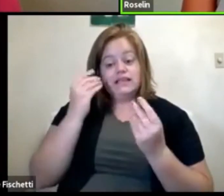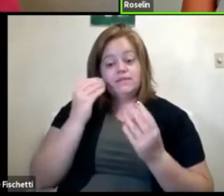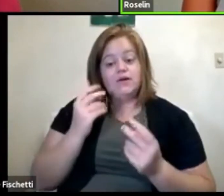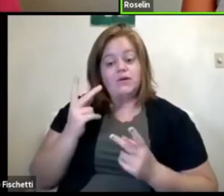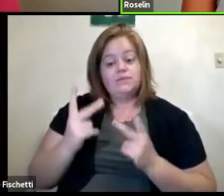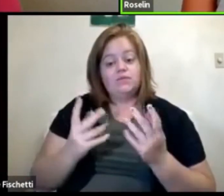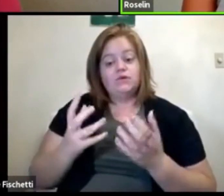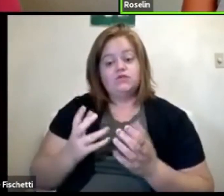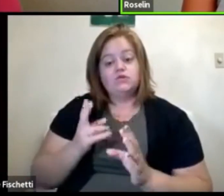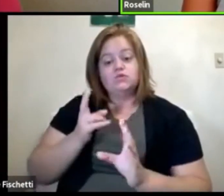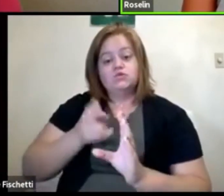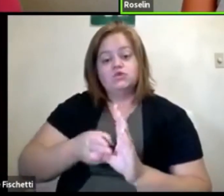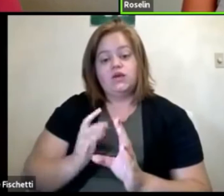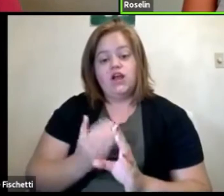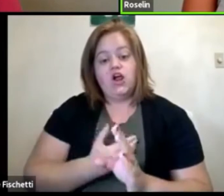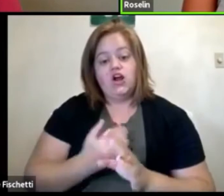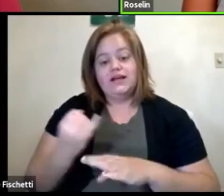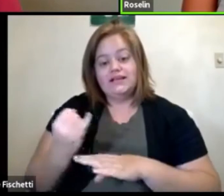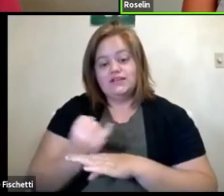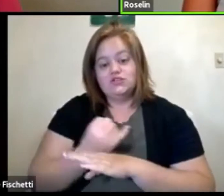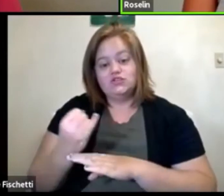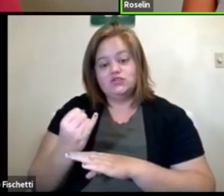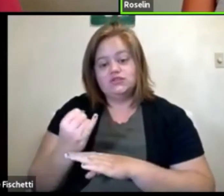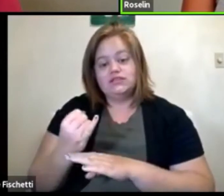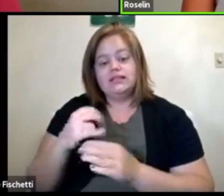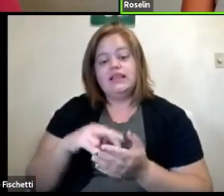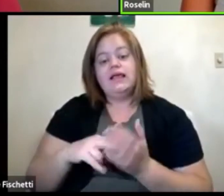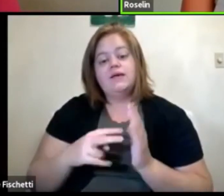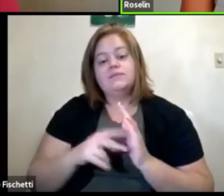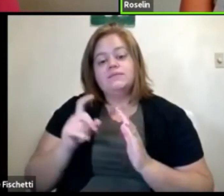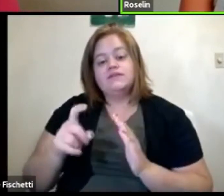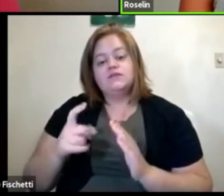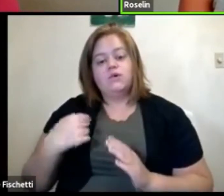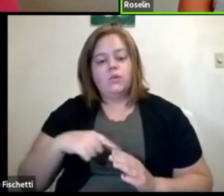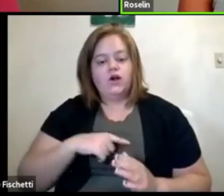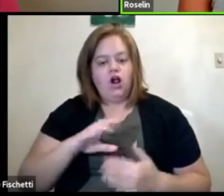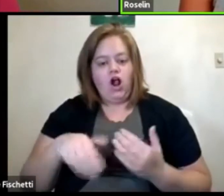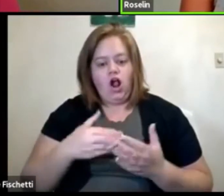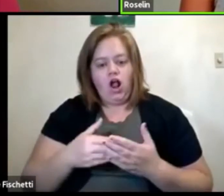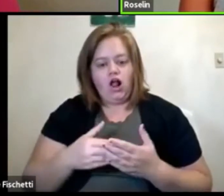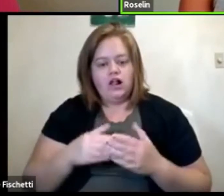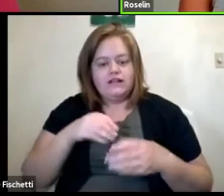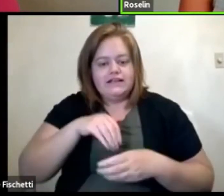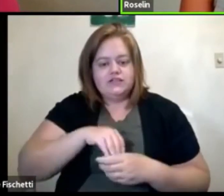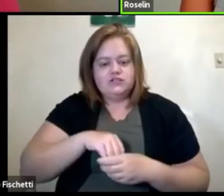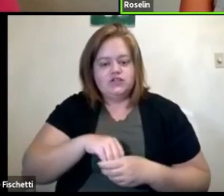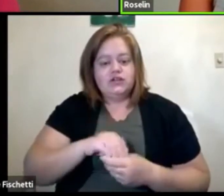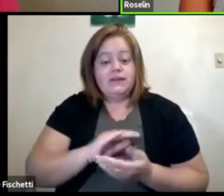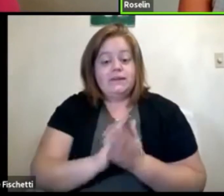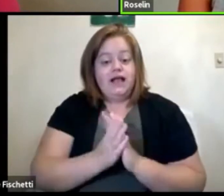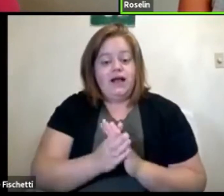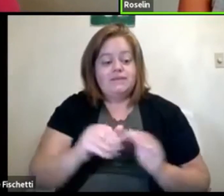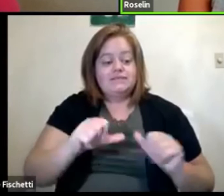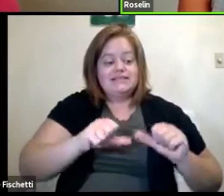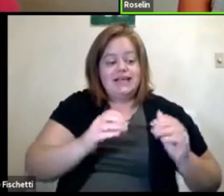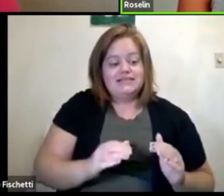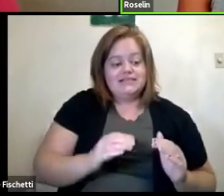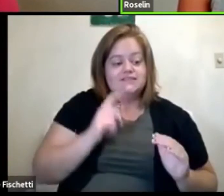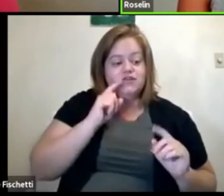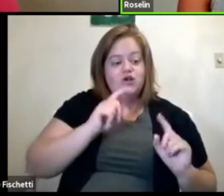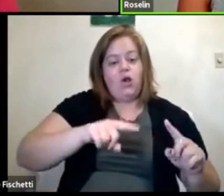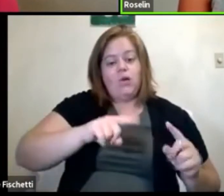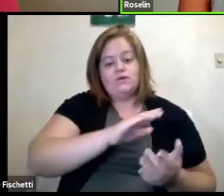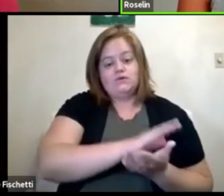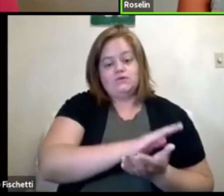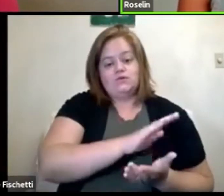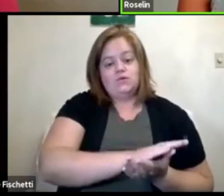the industry, is a matter of showing not just, we're all scientists, right? We all take the same classes, but how are you different from everybody else?